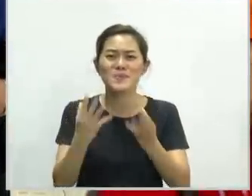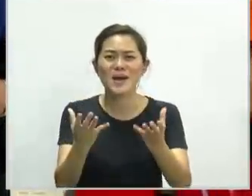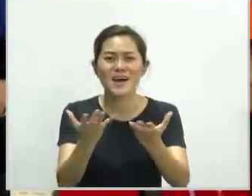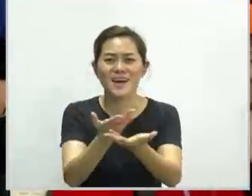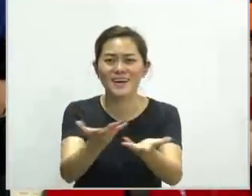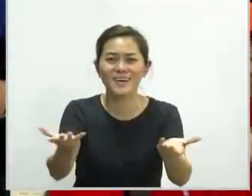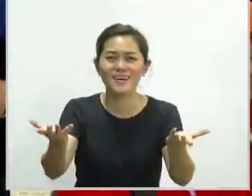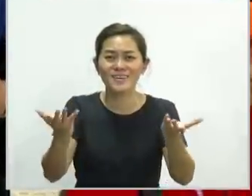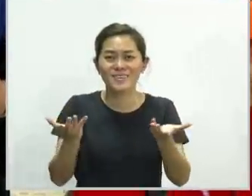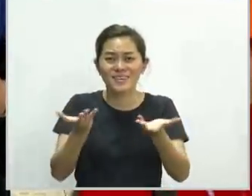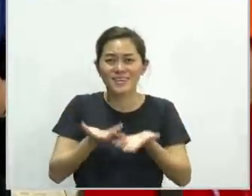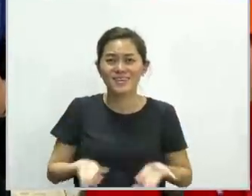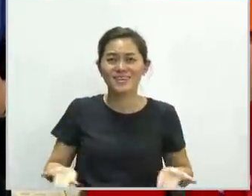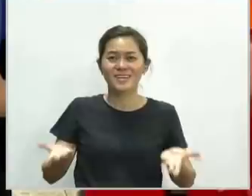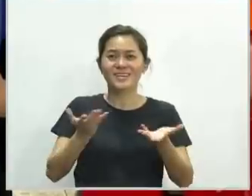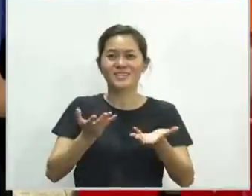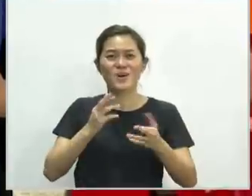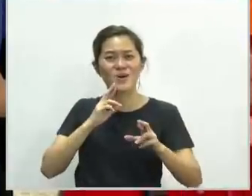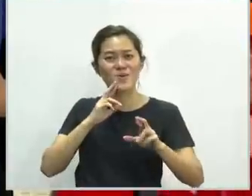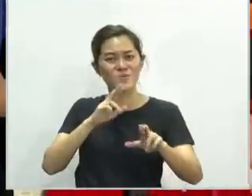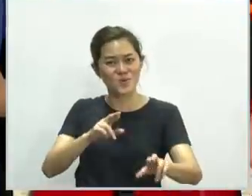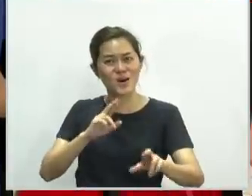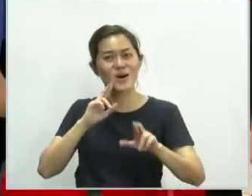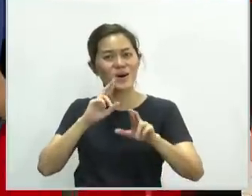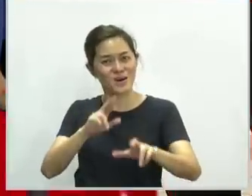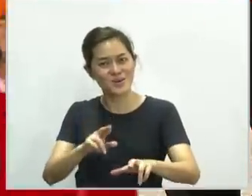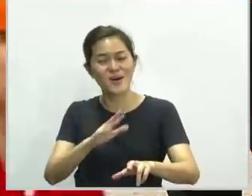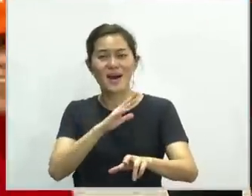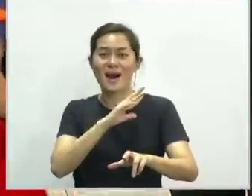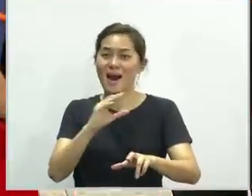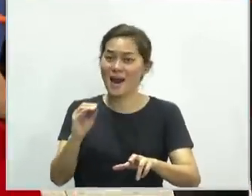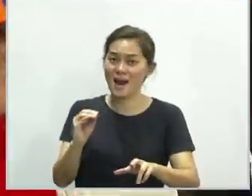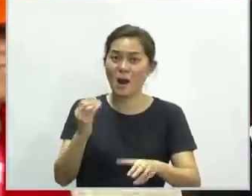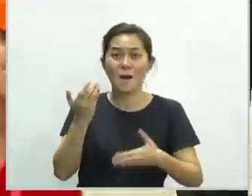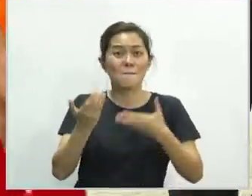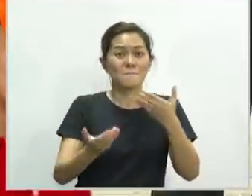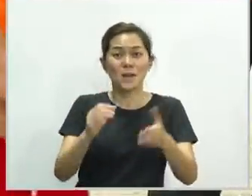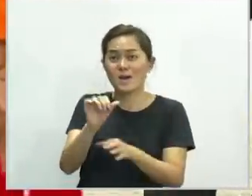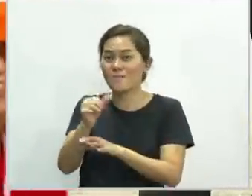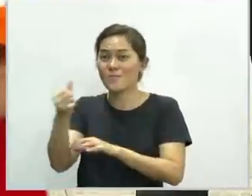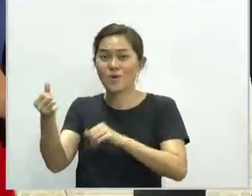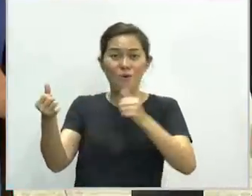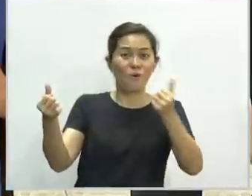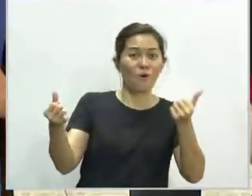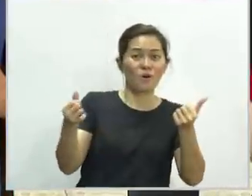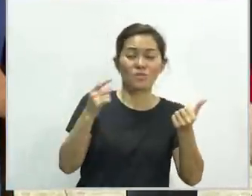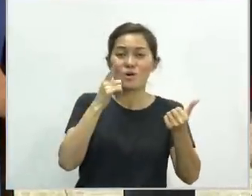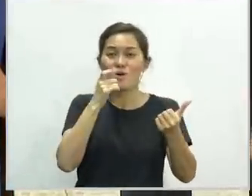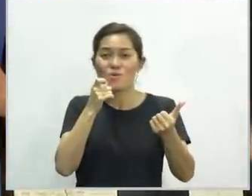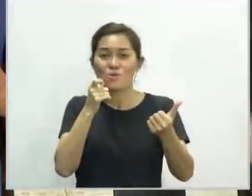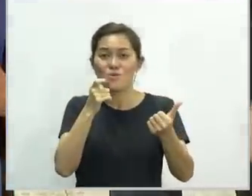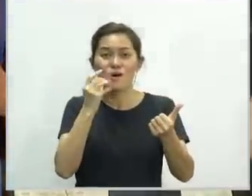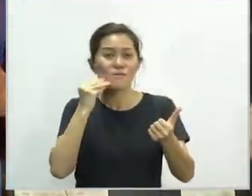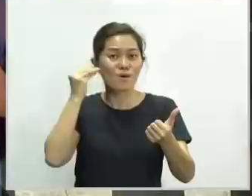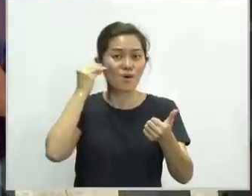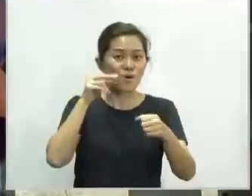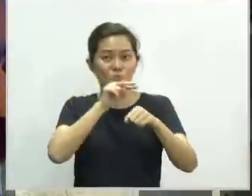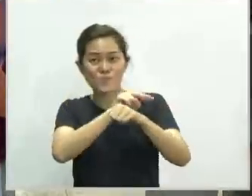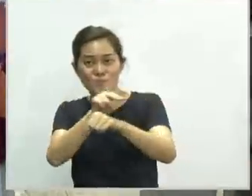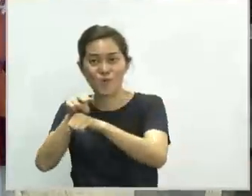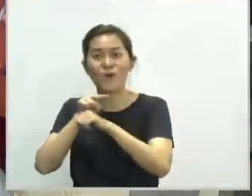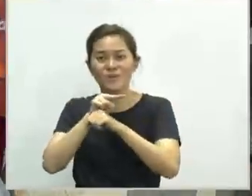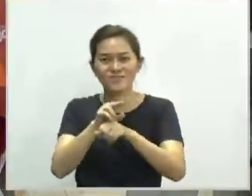you here responding, and maybe others watching in, tuning